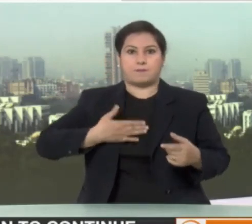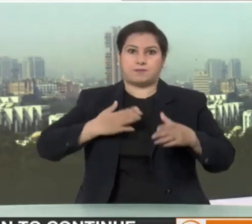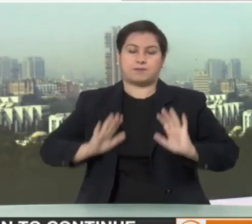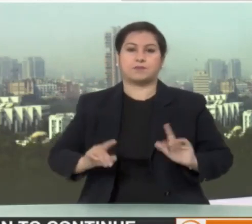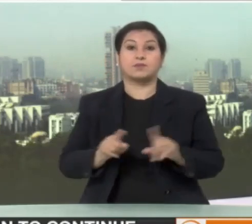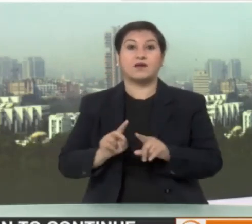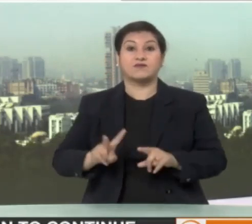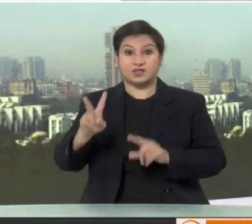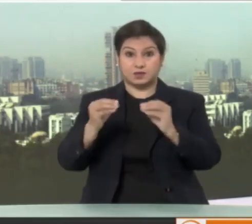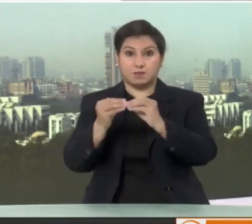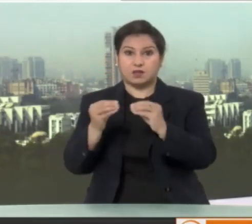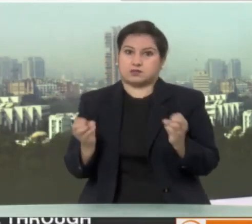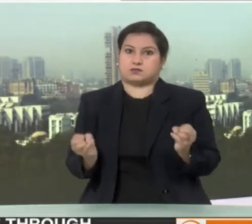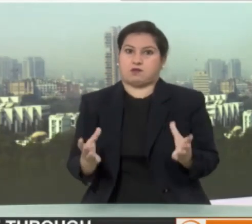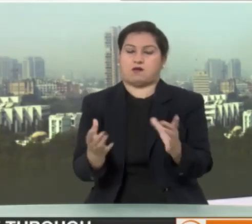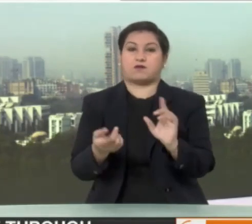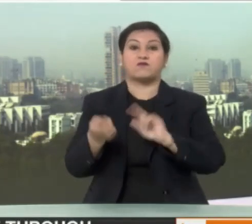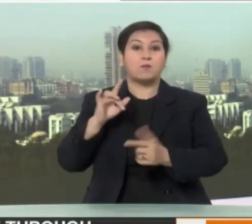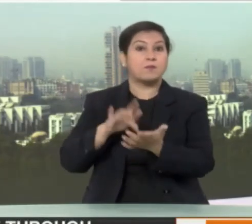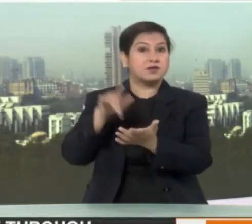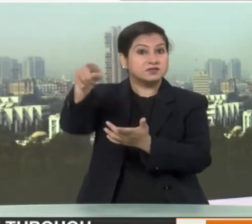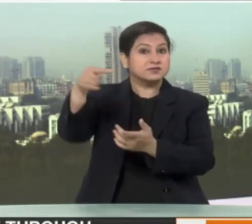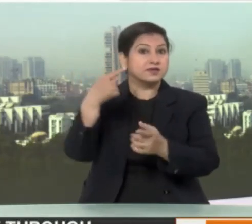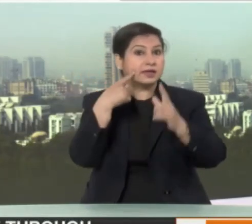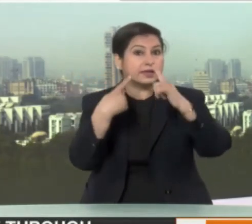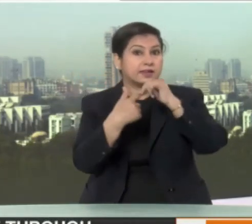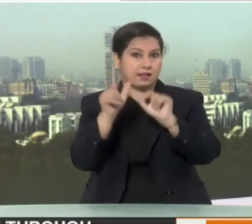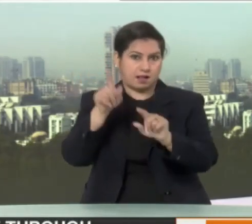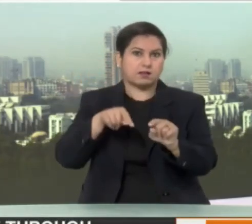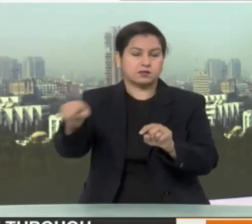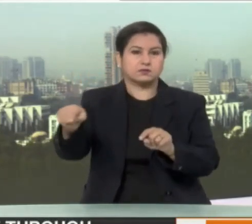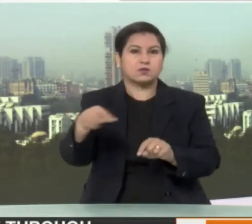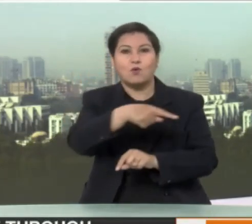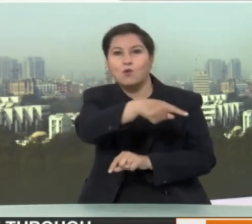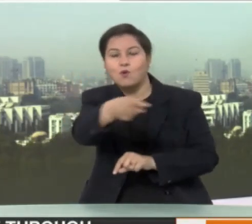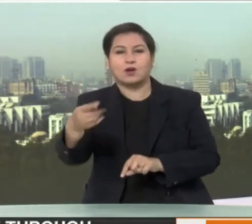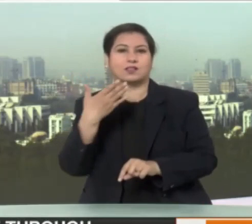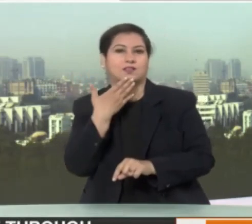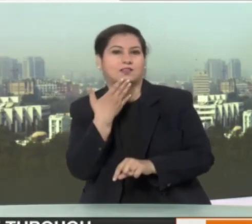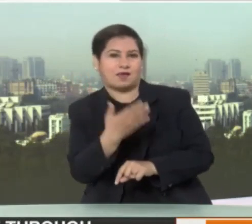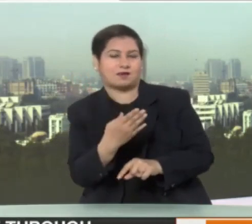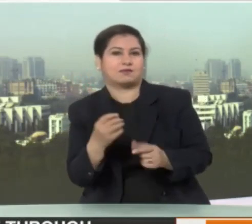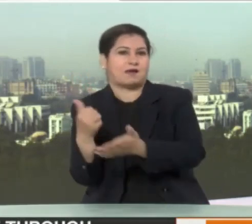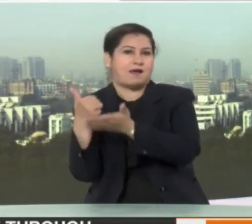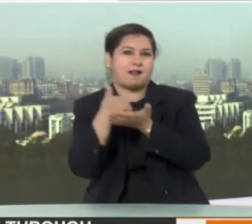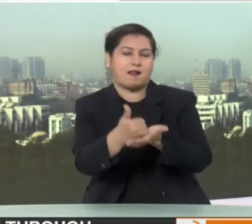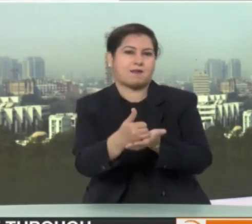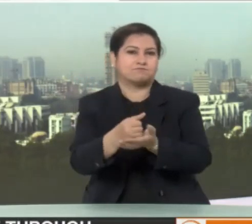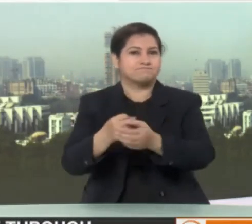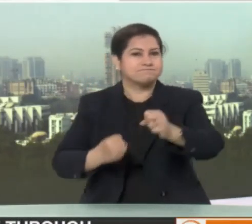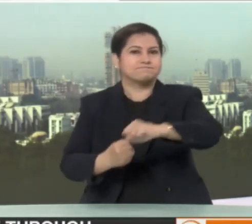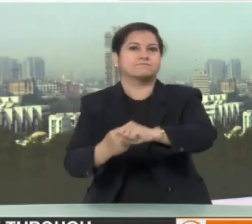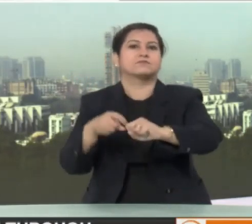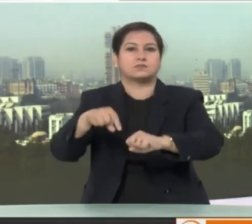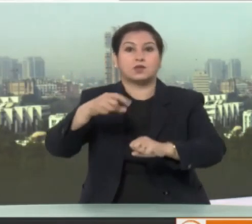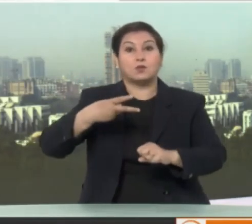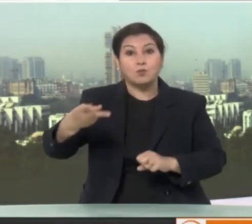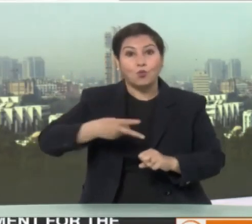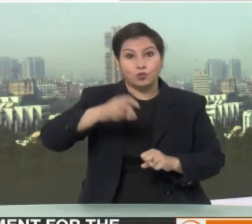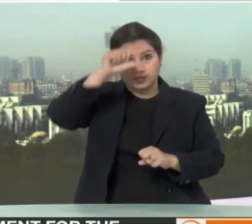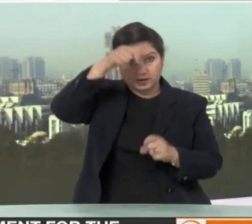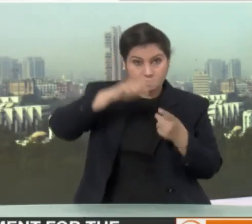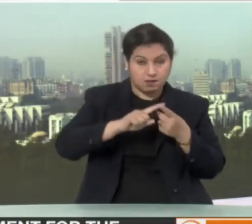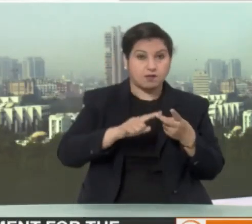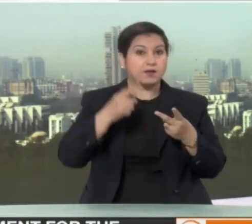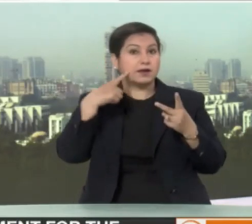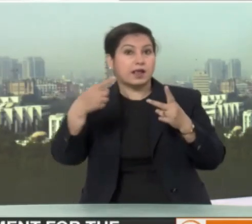Vande Bharat Mission has started from Italy, and she thanked all to make it possible, including both India and the Italian